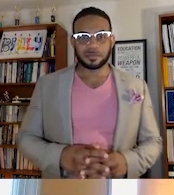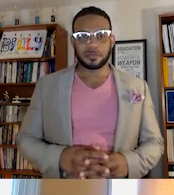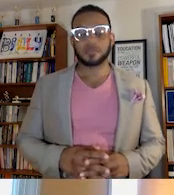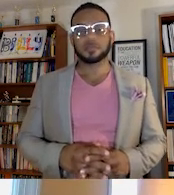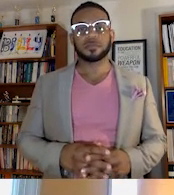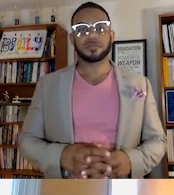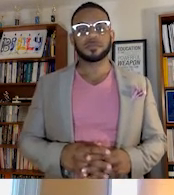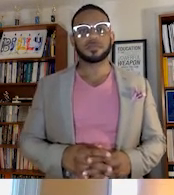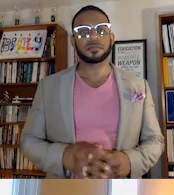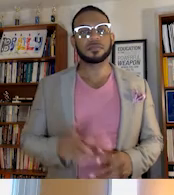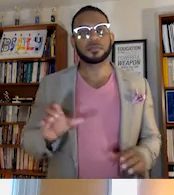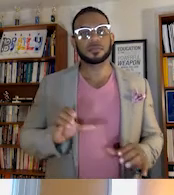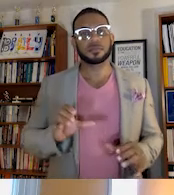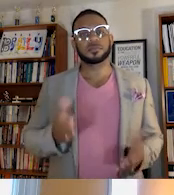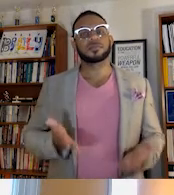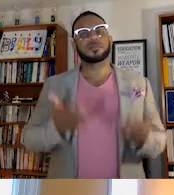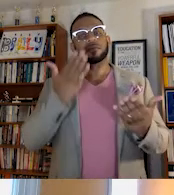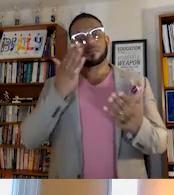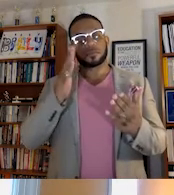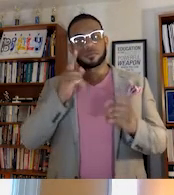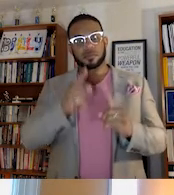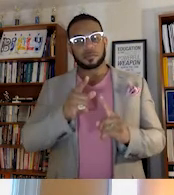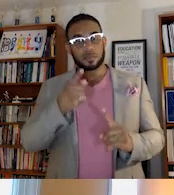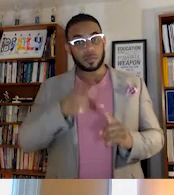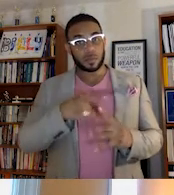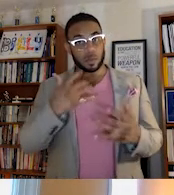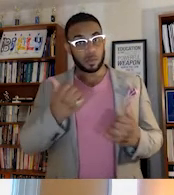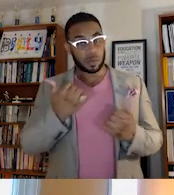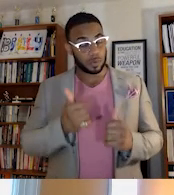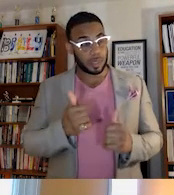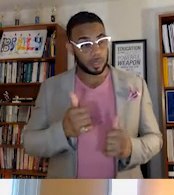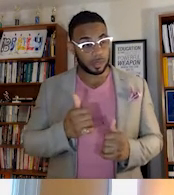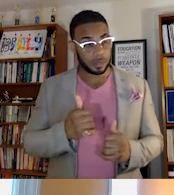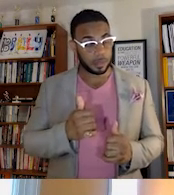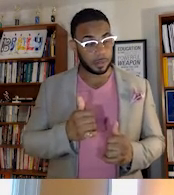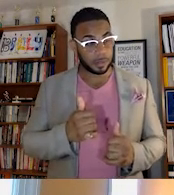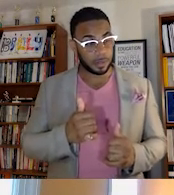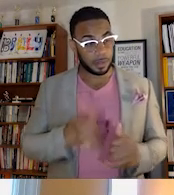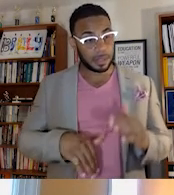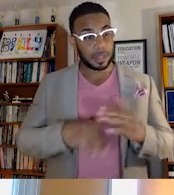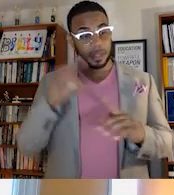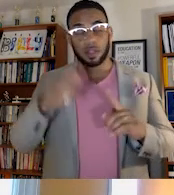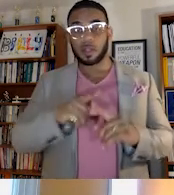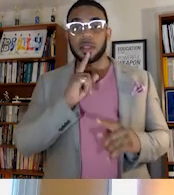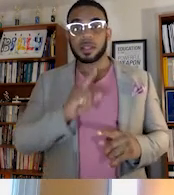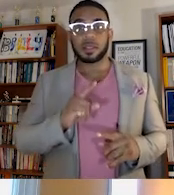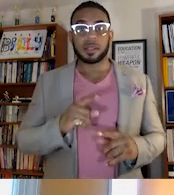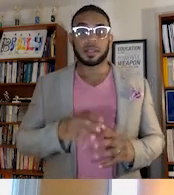No, but he did raise some great points, and the point that I want to try to get us to is